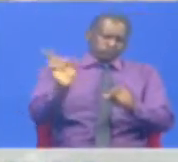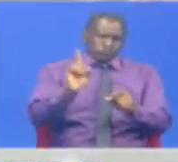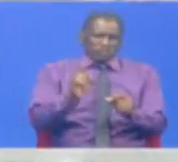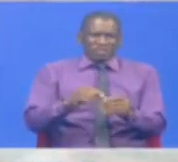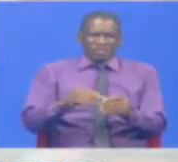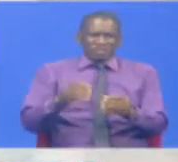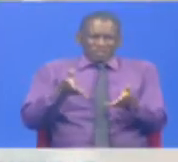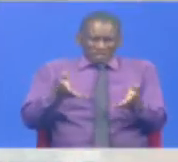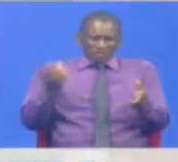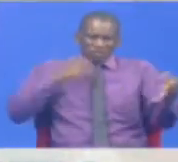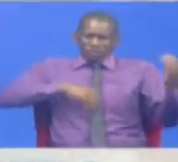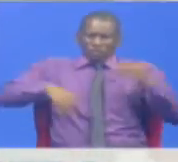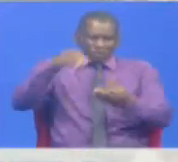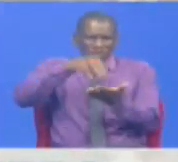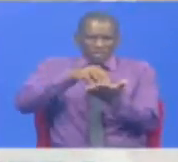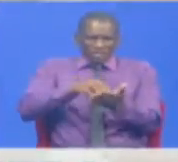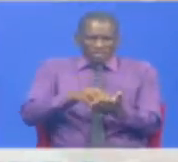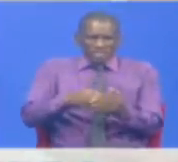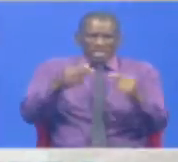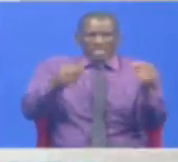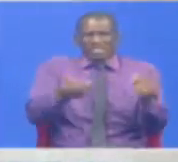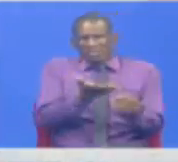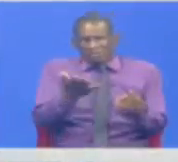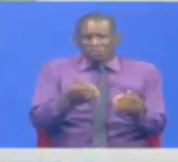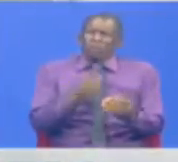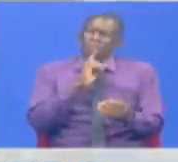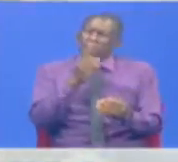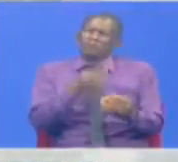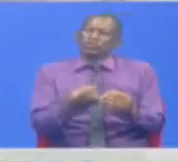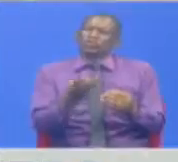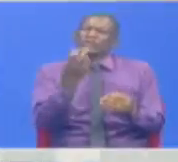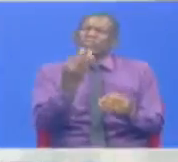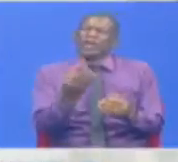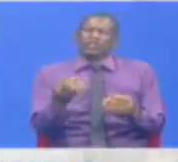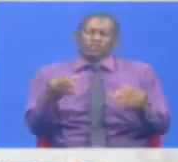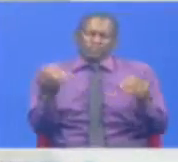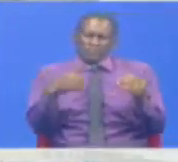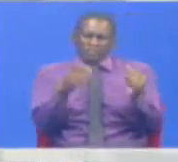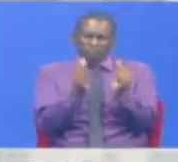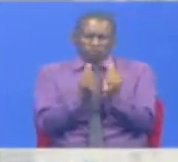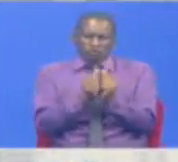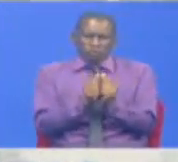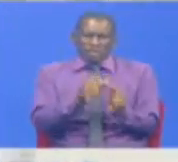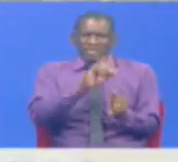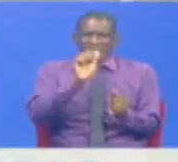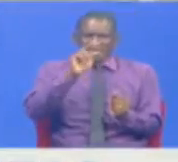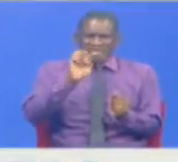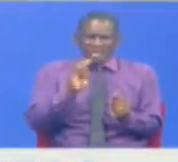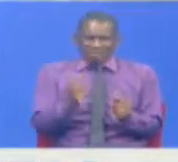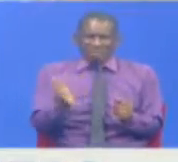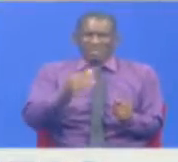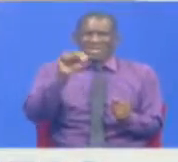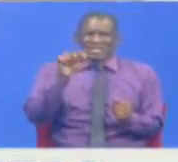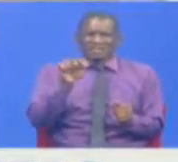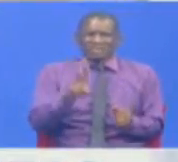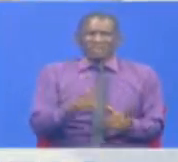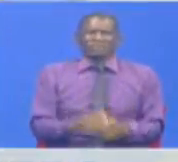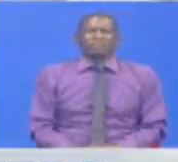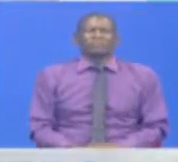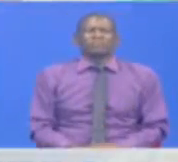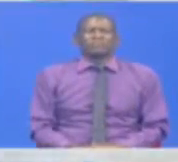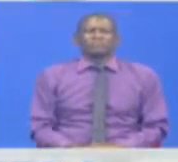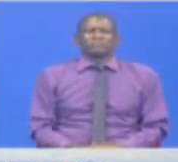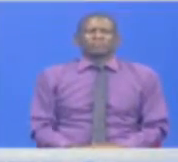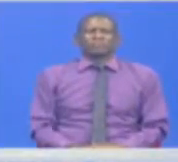against him will now be mentioned on the 23rd of October. Zainab Ismail, NTV.